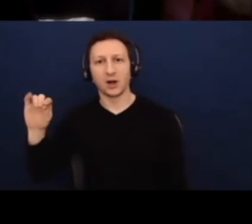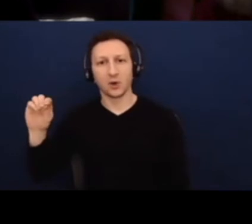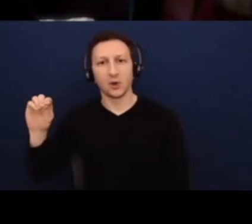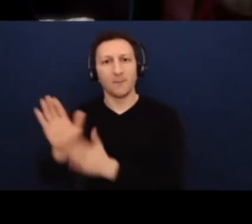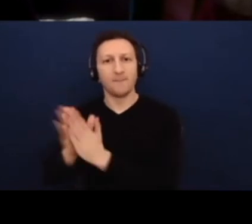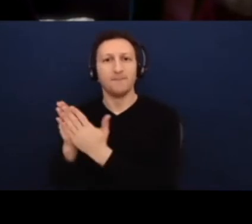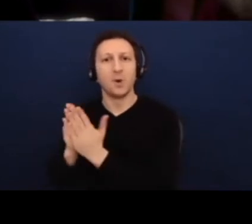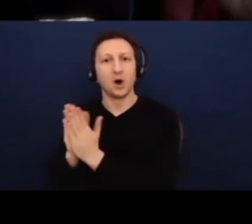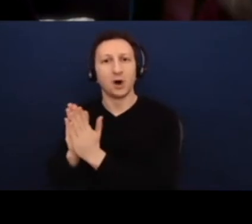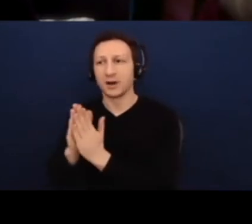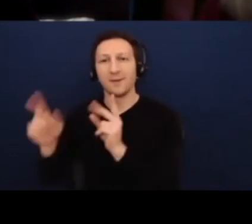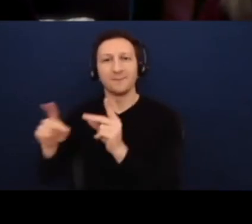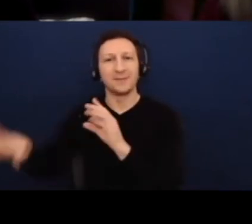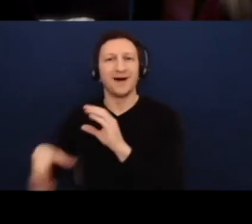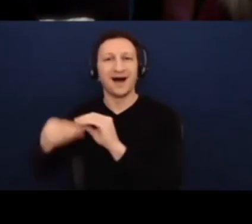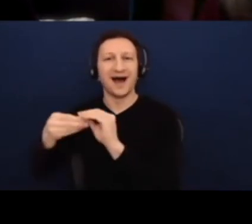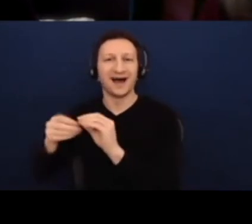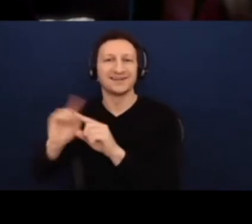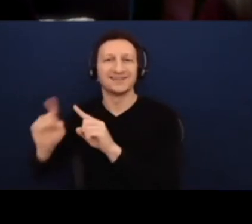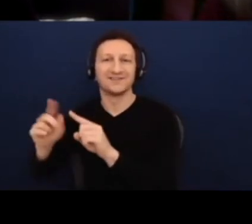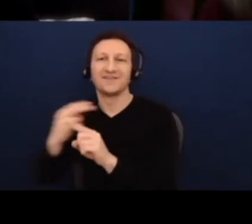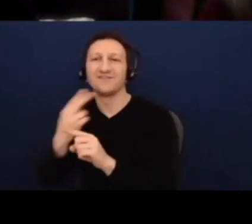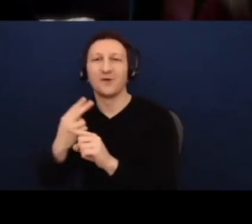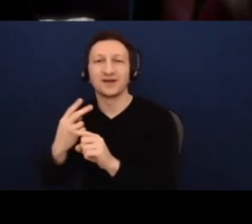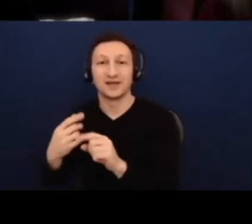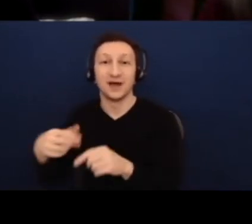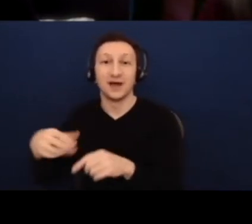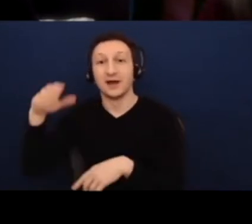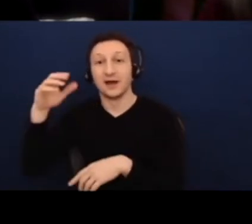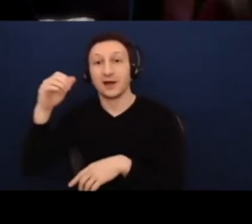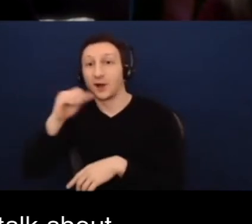me, oh, it's like an audio book. And no, not really.